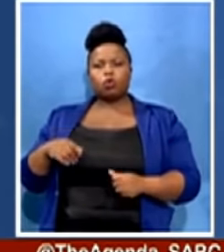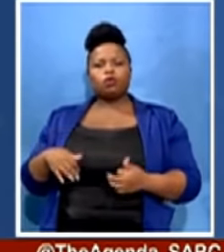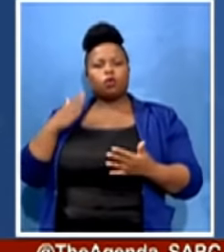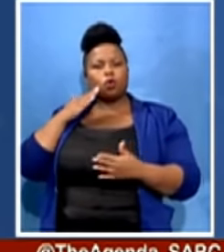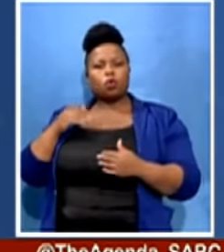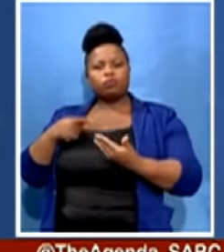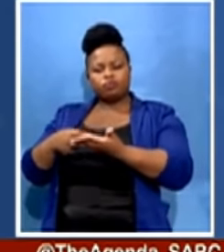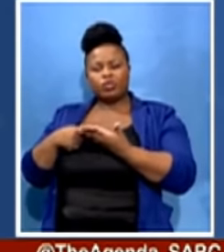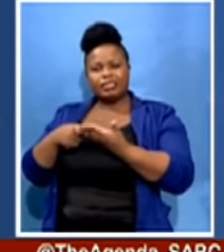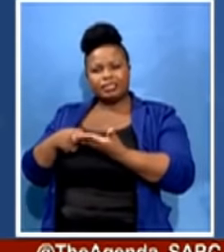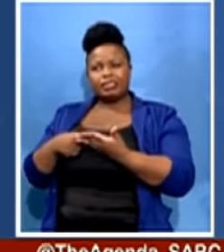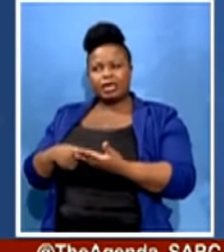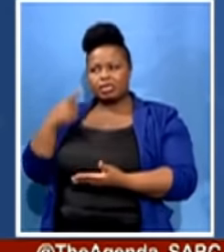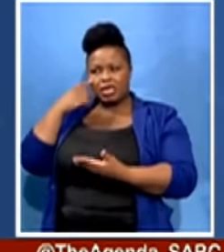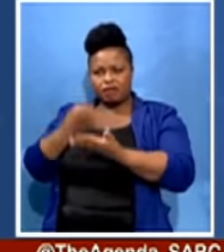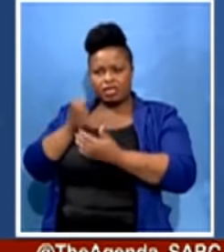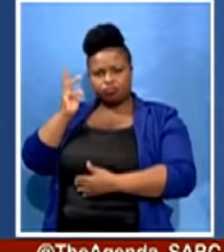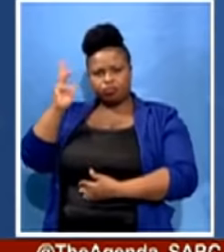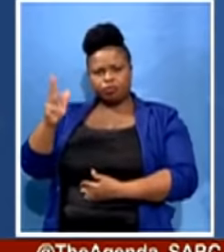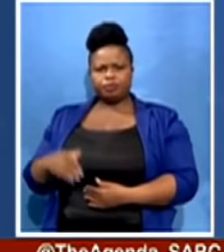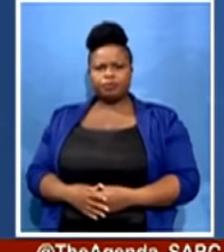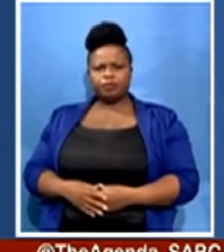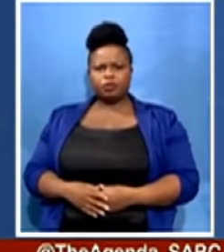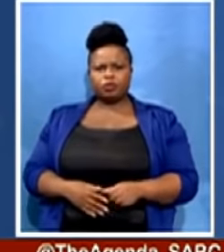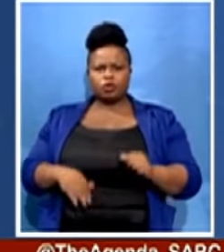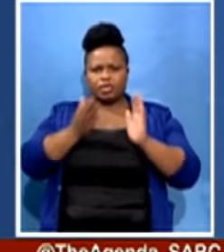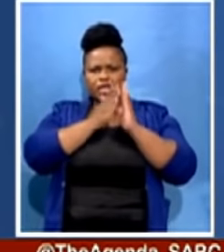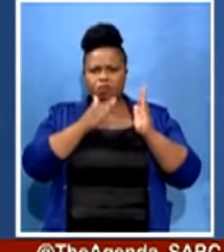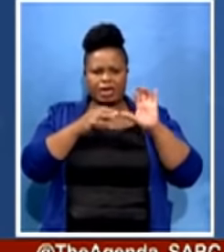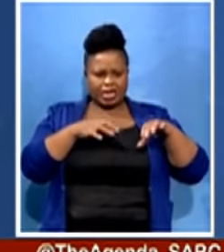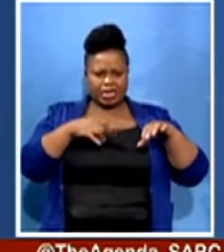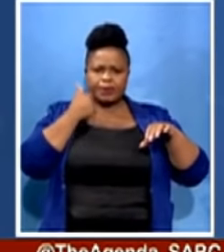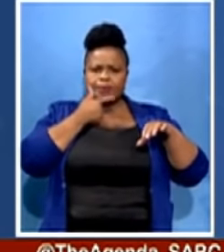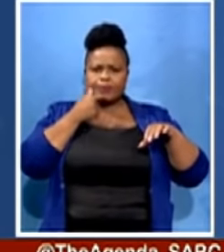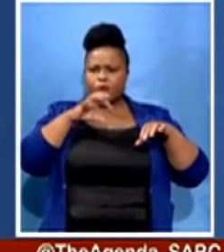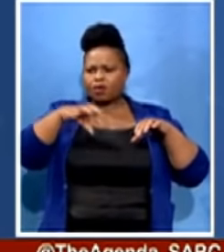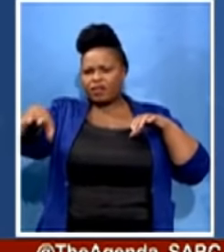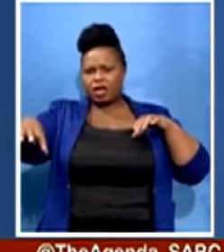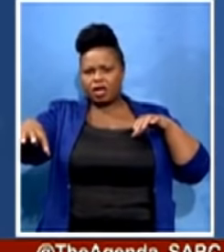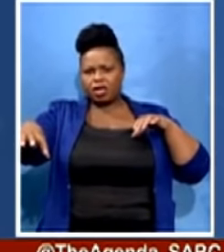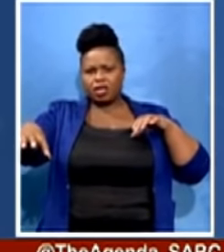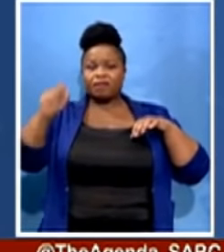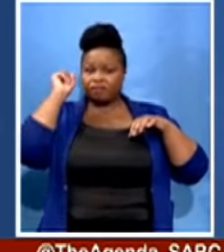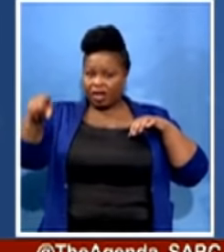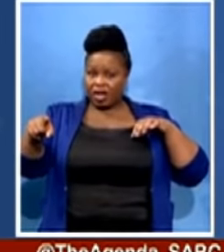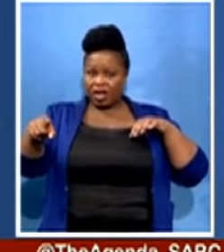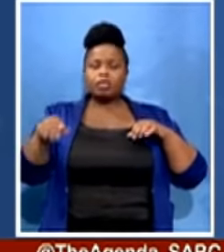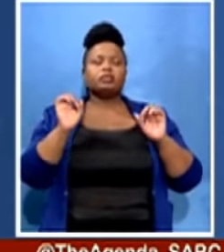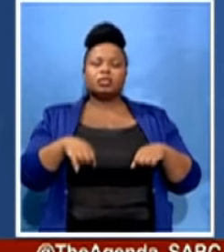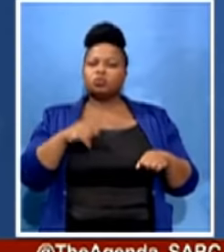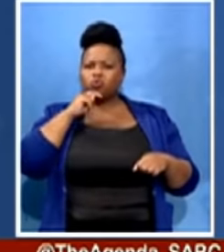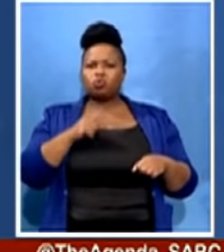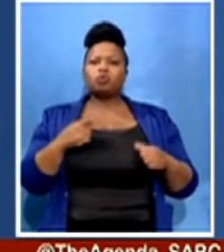how far is the library to where evidence is. It's quite far. Is it quite far? It's quite far. You have to drive out of the building, drive